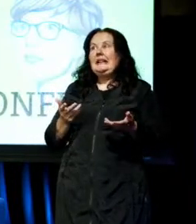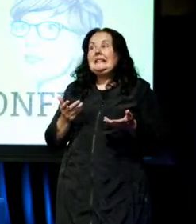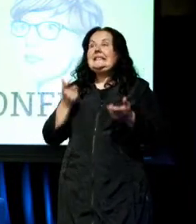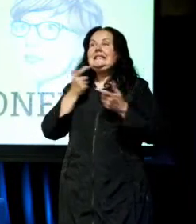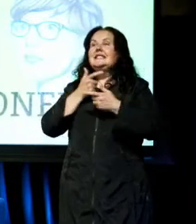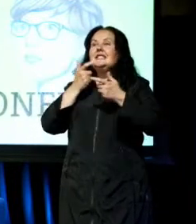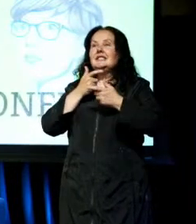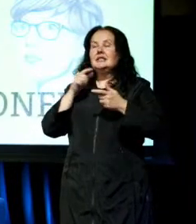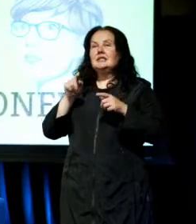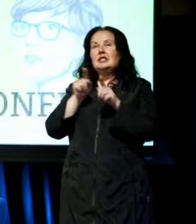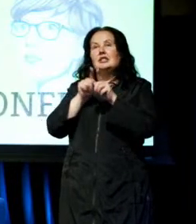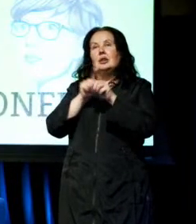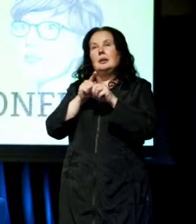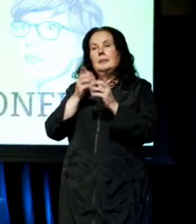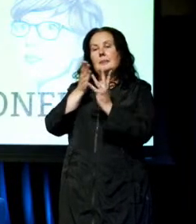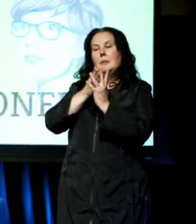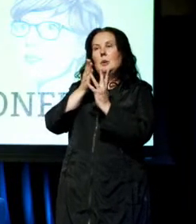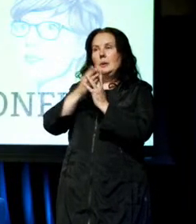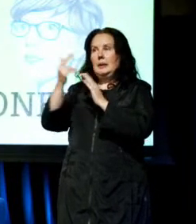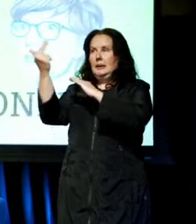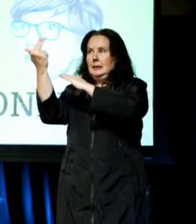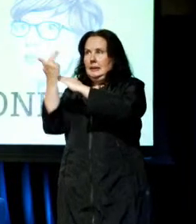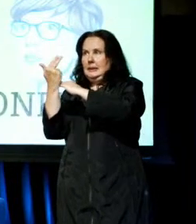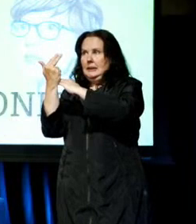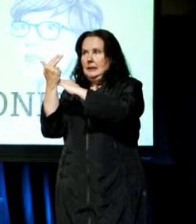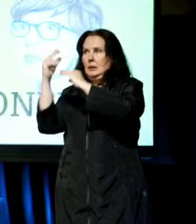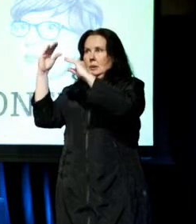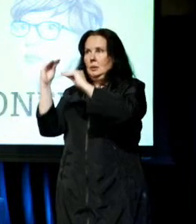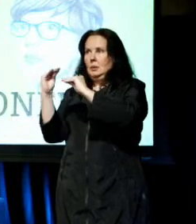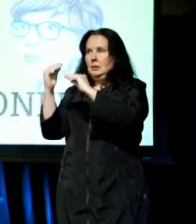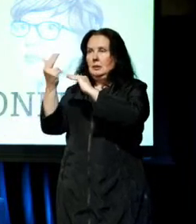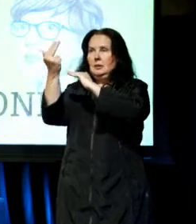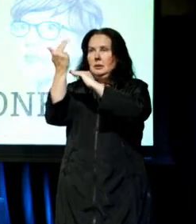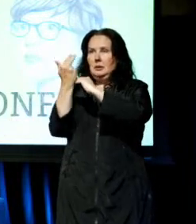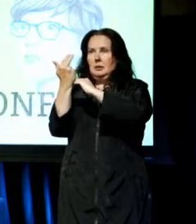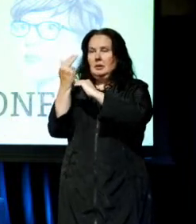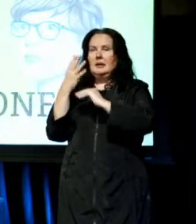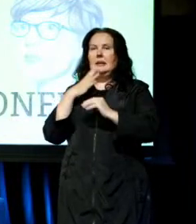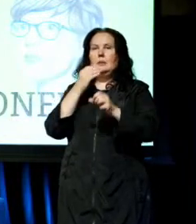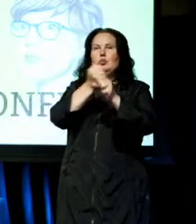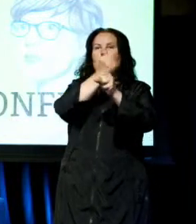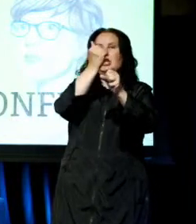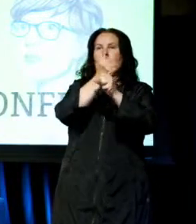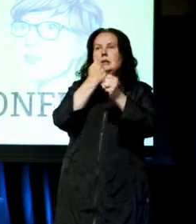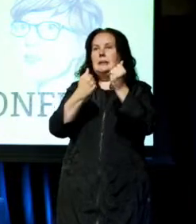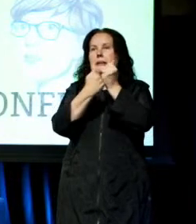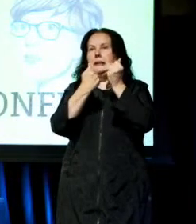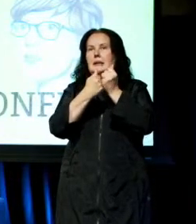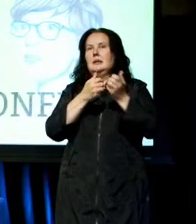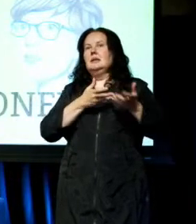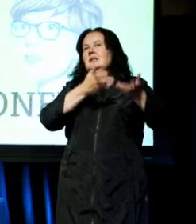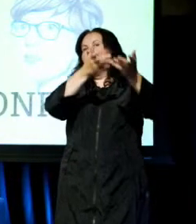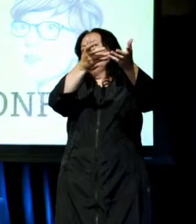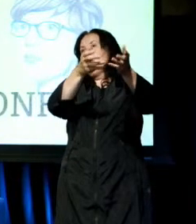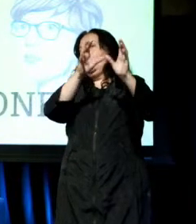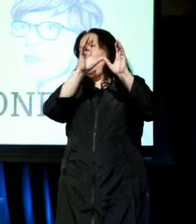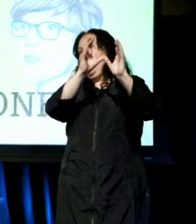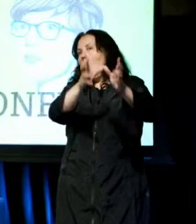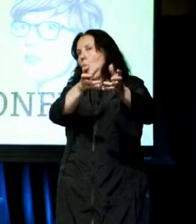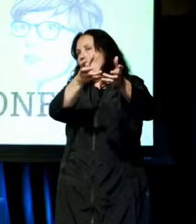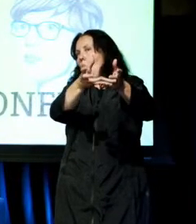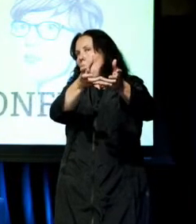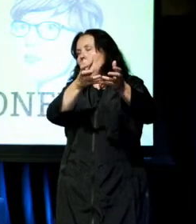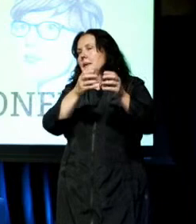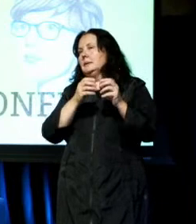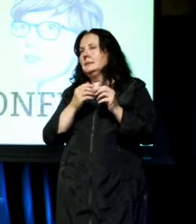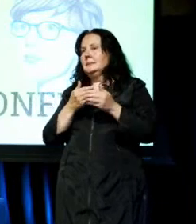that was like, and I remember between takes, they had to get like an assistant, a production assistant, to like hold the puppy for me, because I would just be like, da